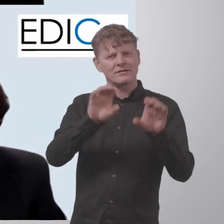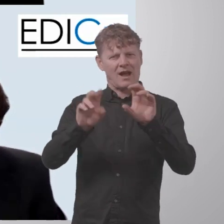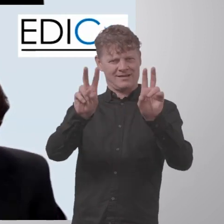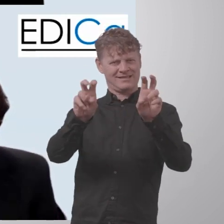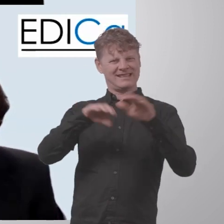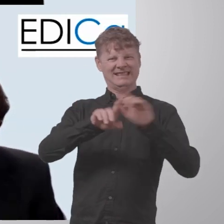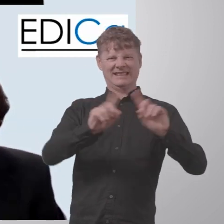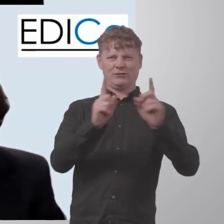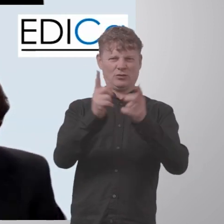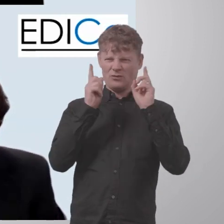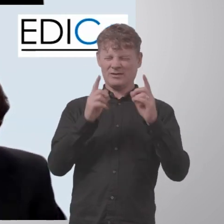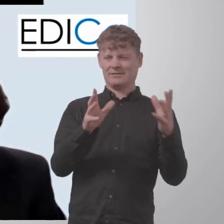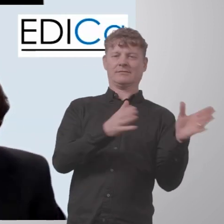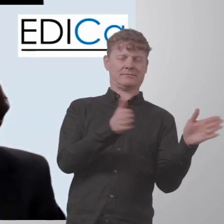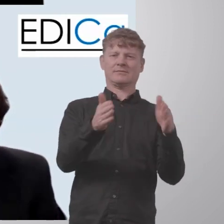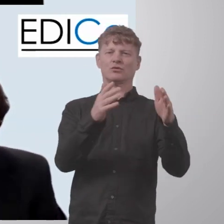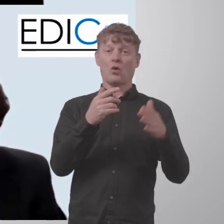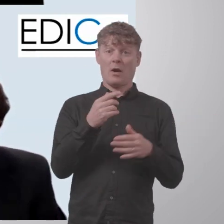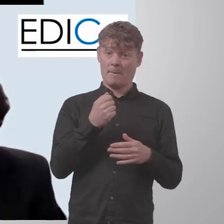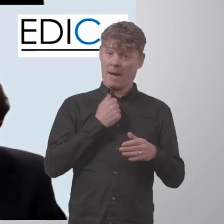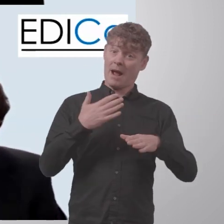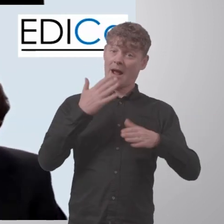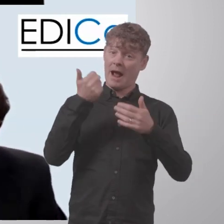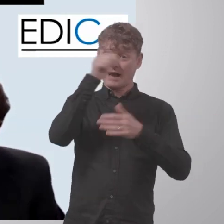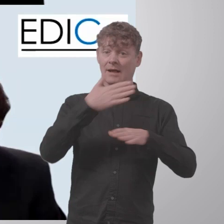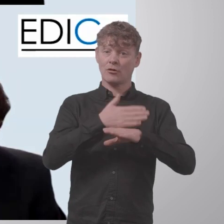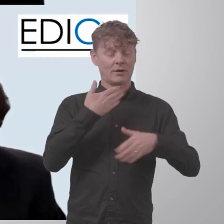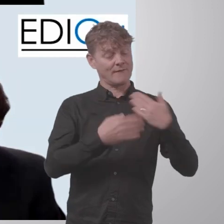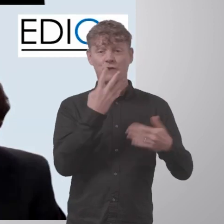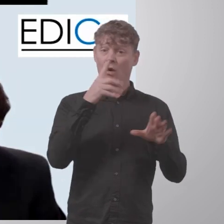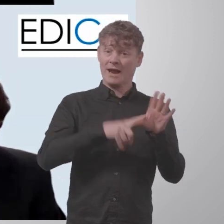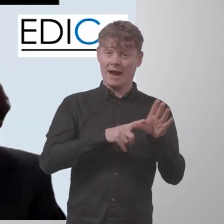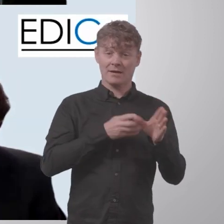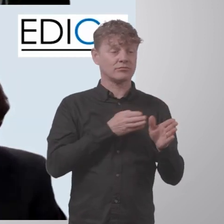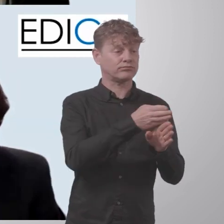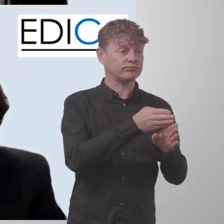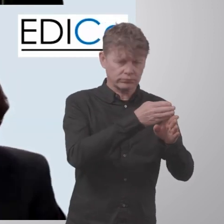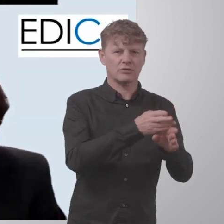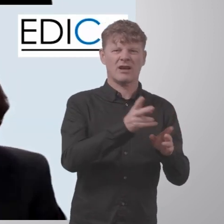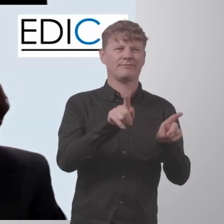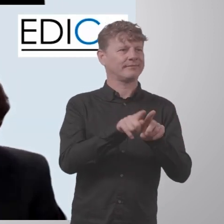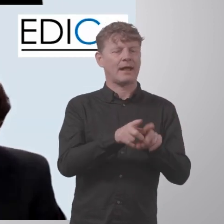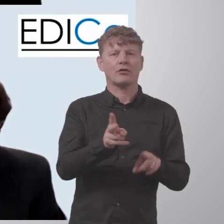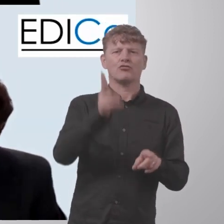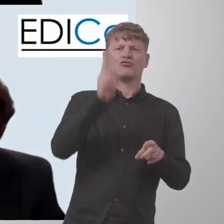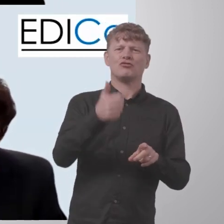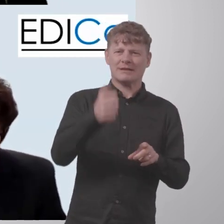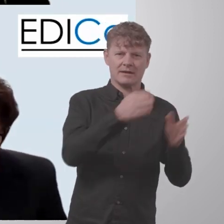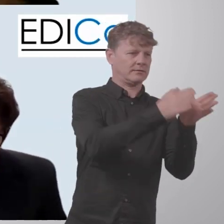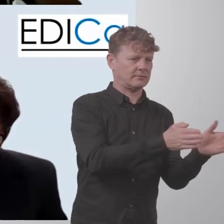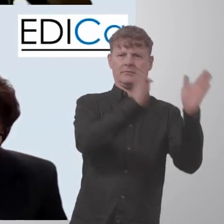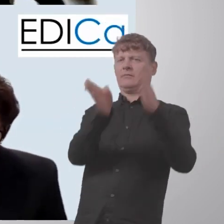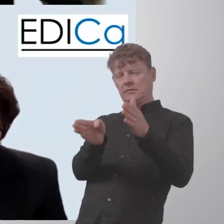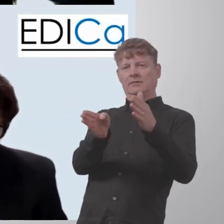my academic career when I had this reset experience, and it really did throw me. I realised after the fact